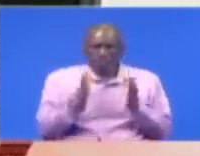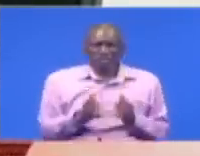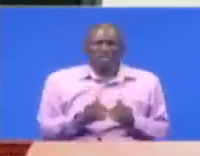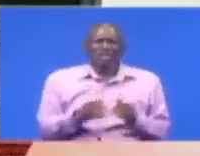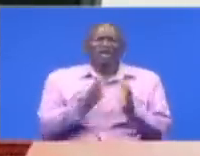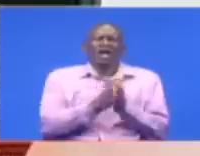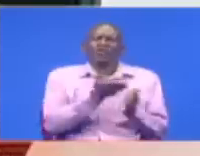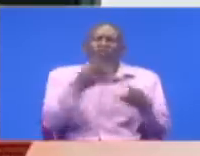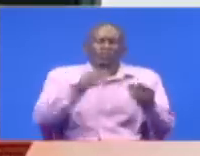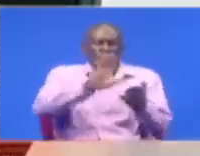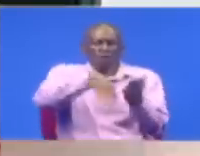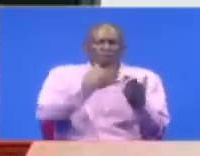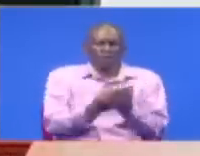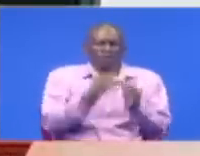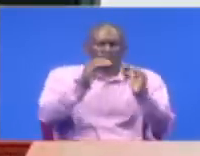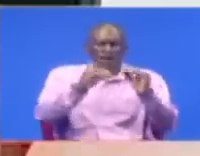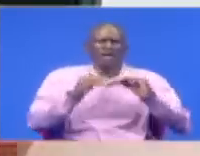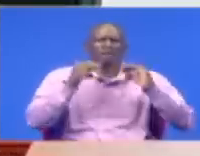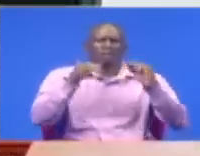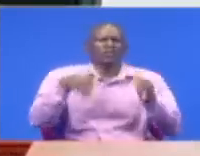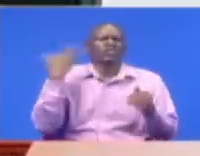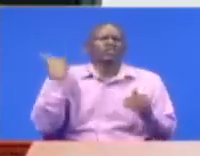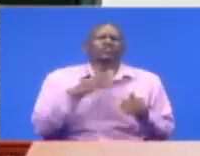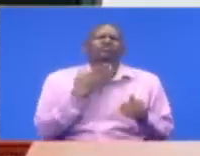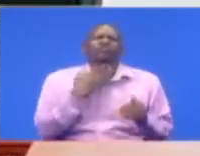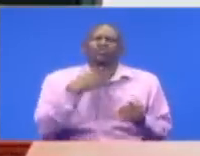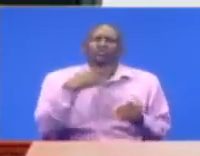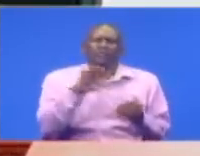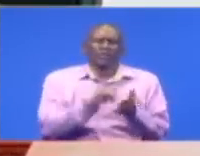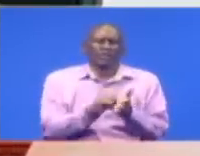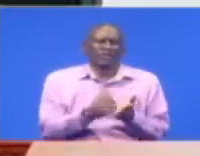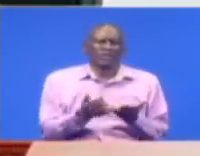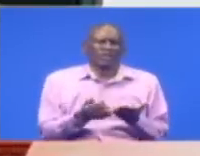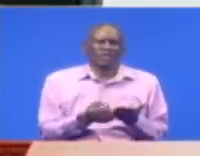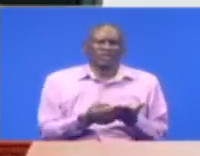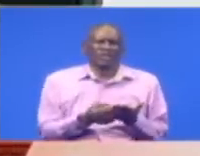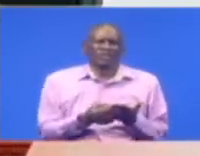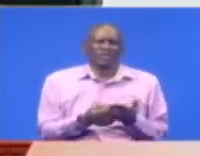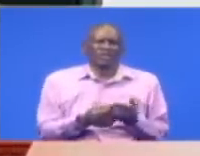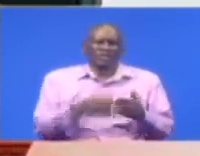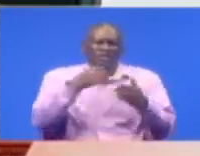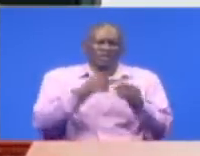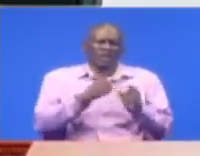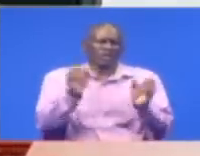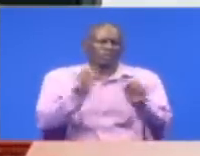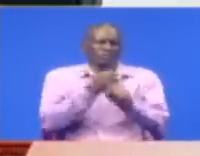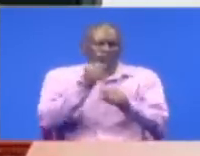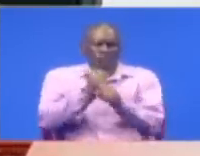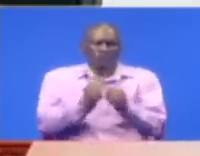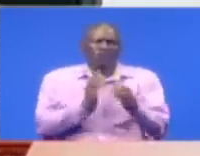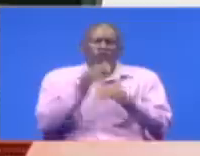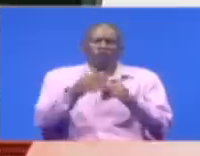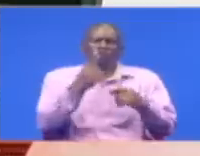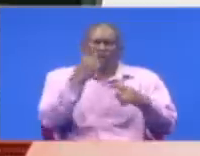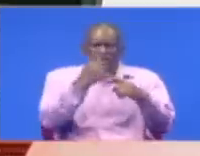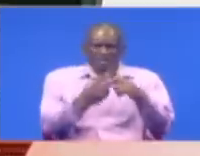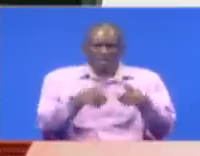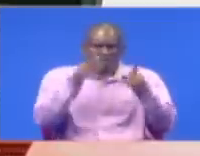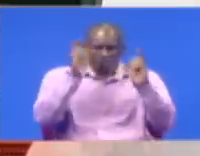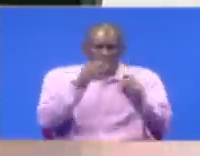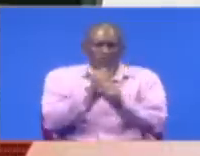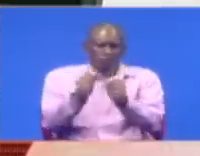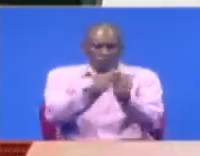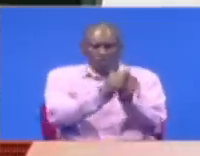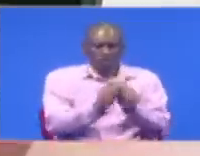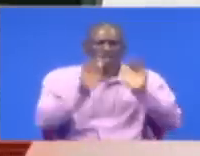who applied for adjournments do not want to say they caused a delay of 1 year. So it's got to be a collectivity. And the